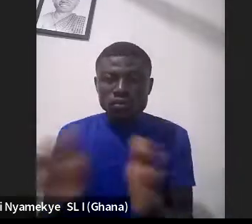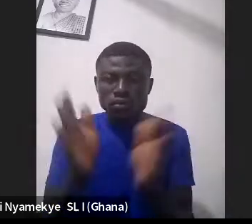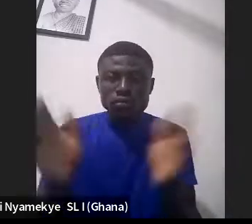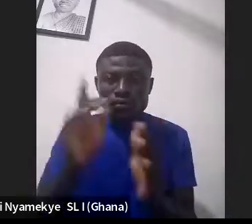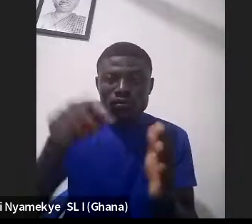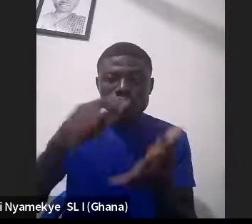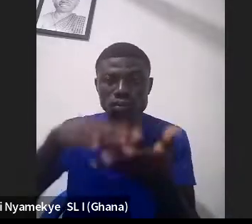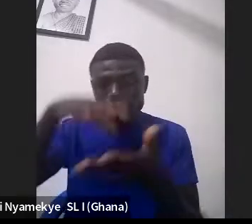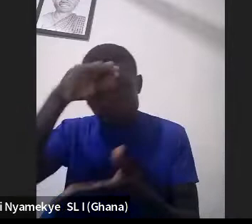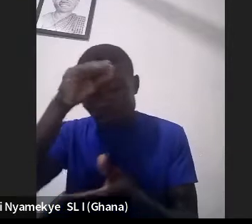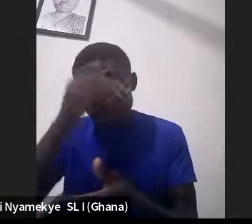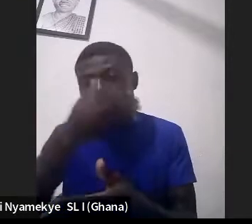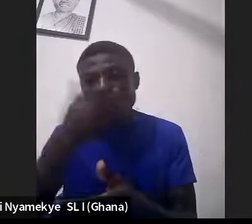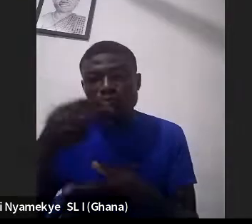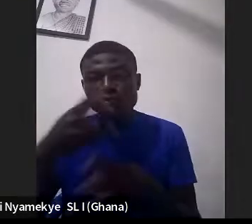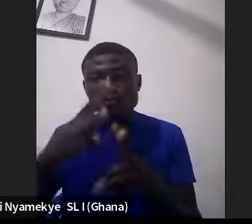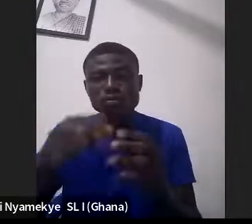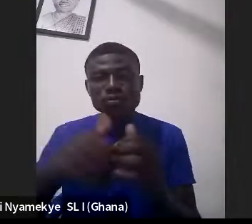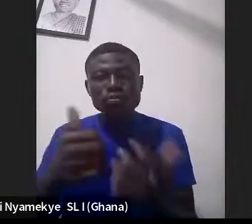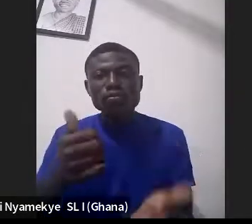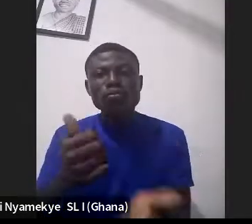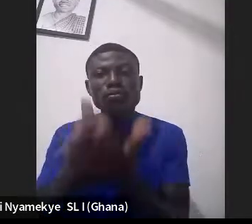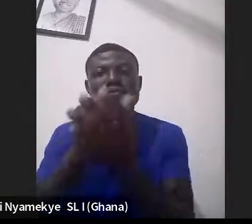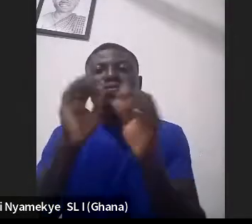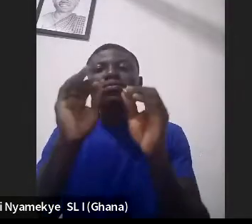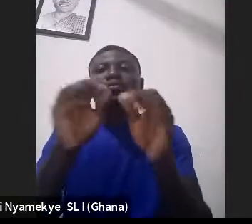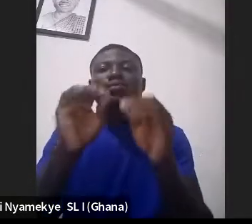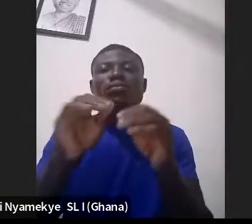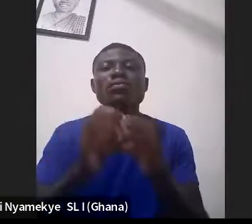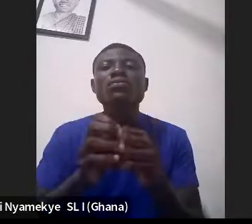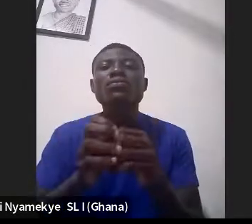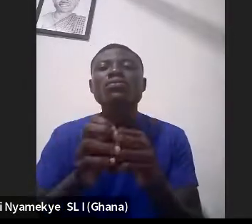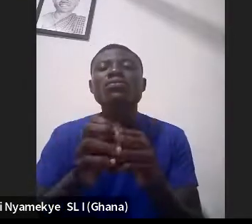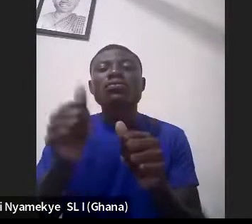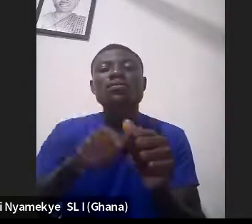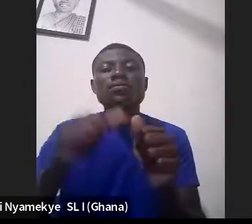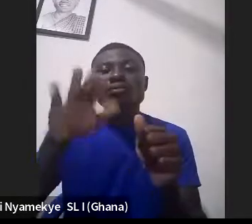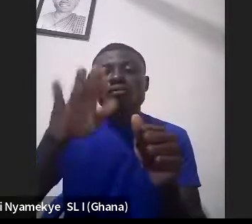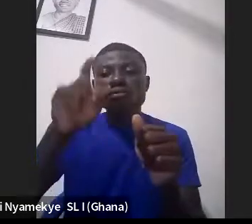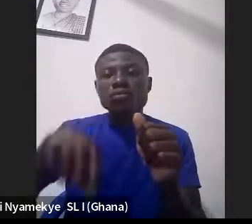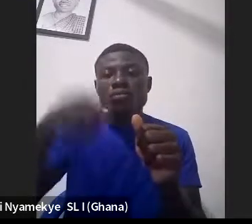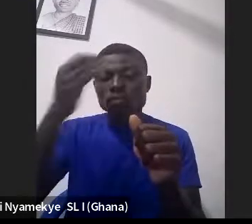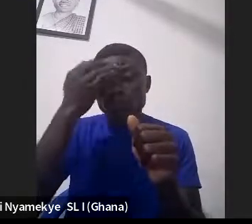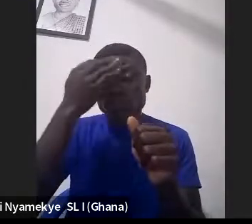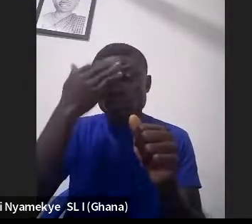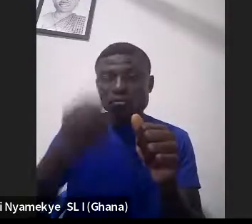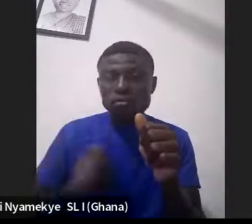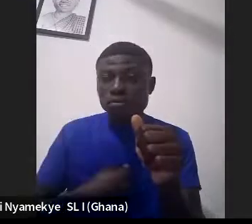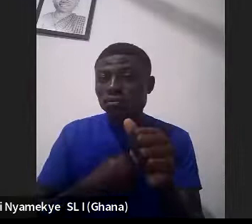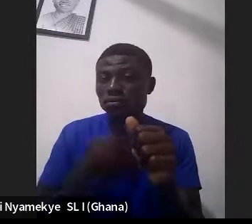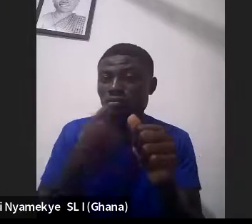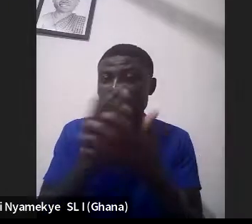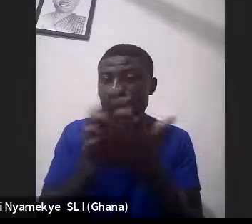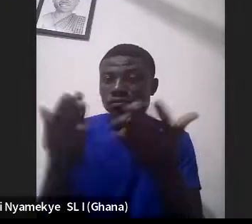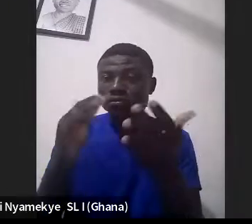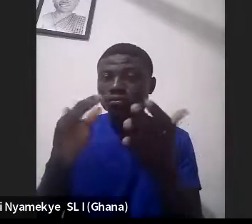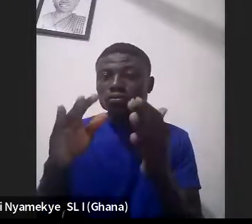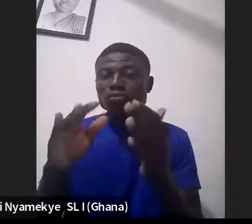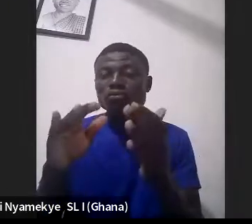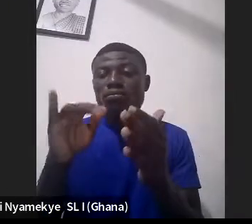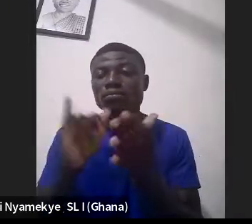the best ways to teach like every child, because we say something that